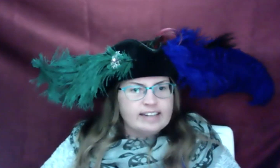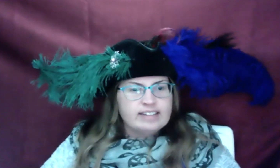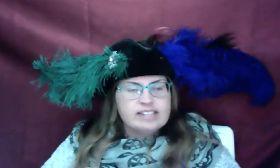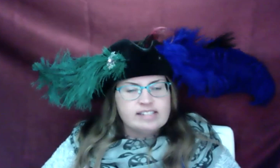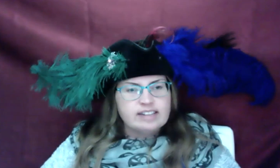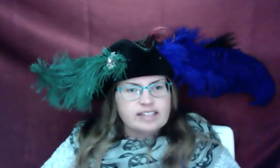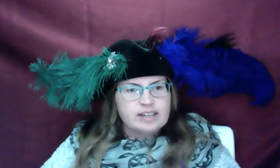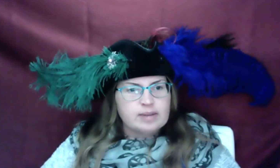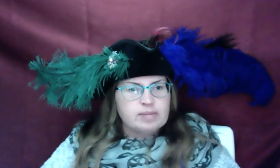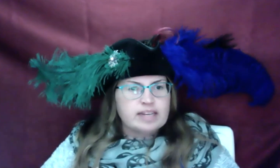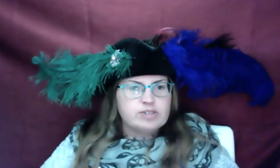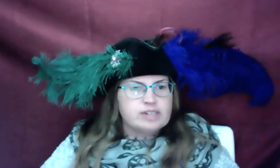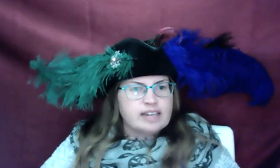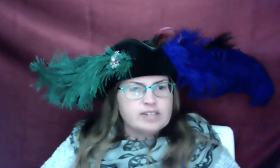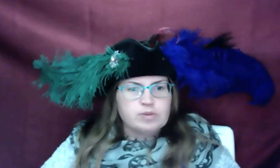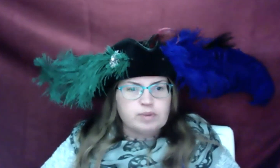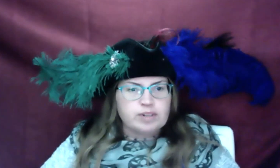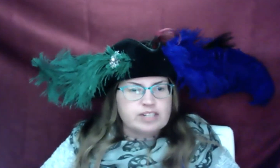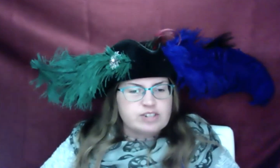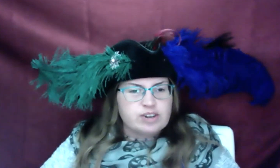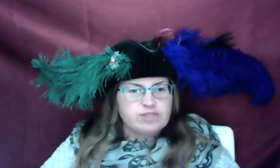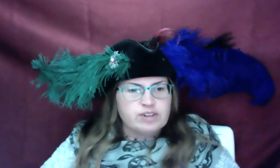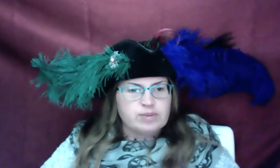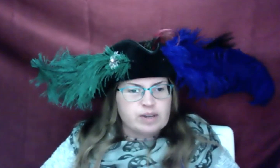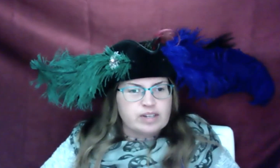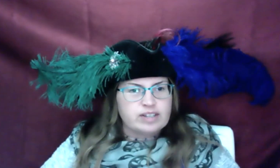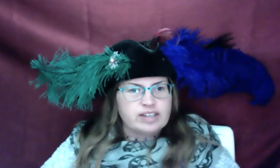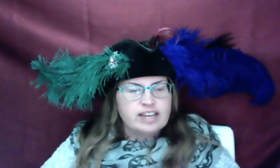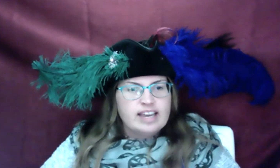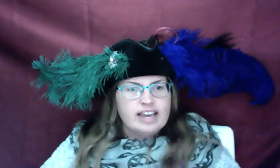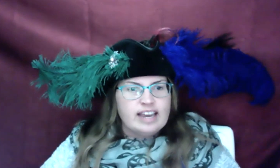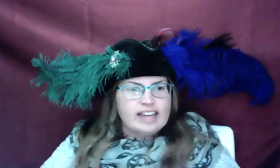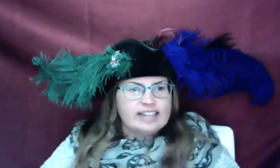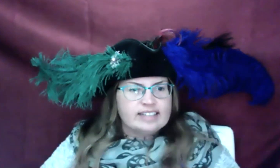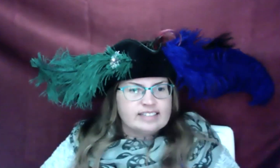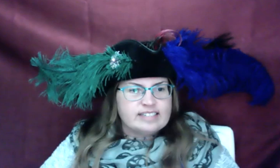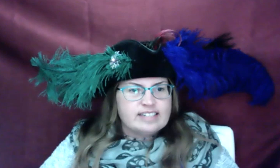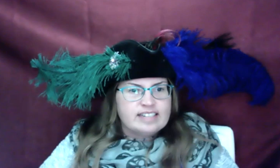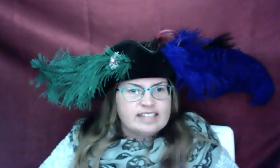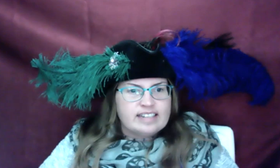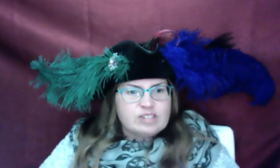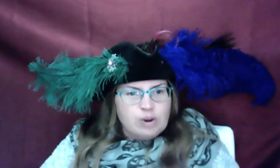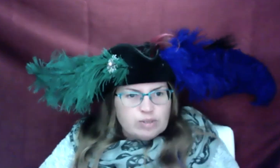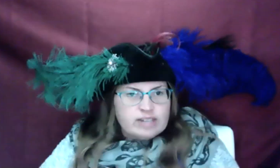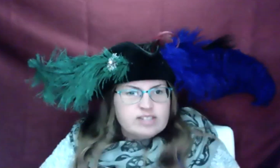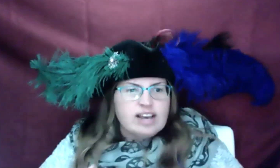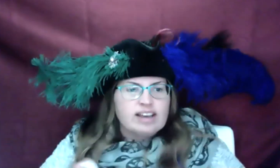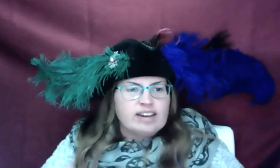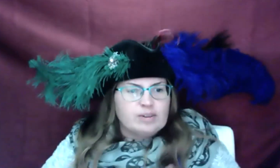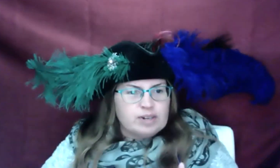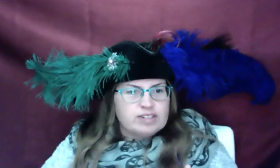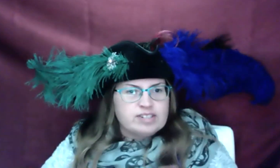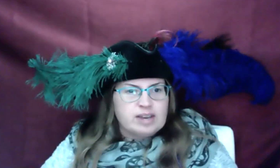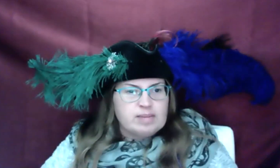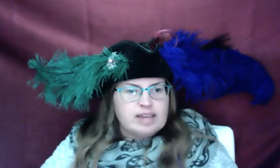cat snuggling up next to a nice wood burning stove on a rug, and that it's cold outside